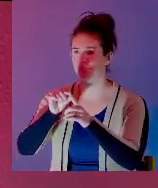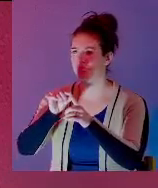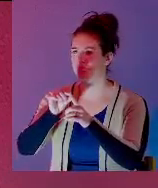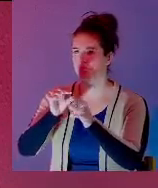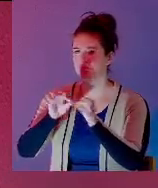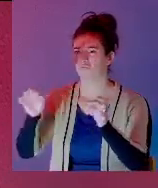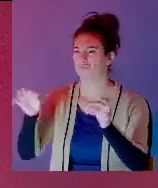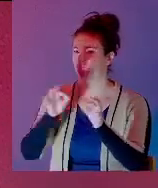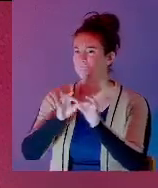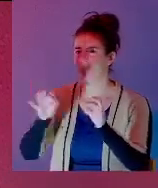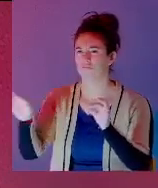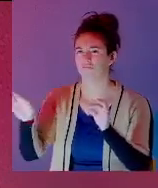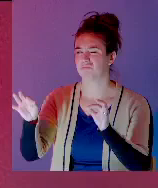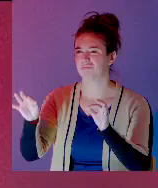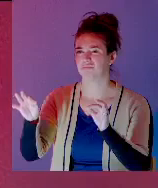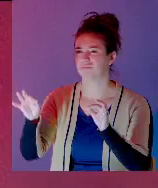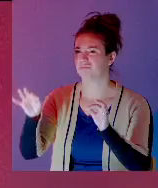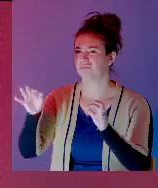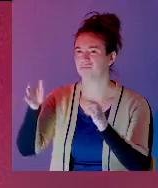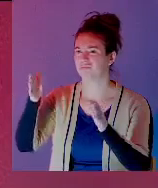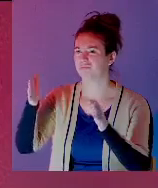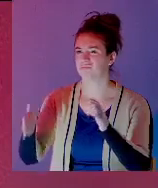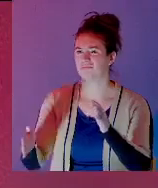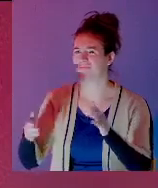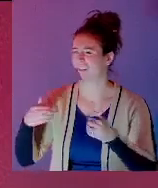Sure, I got nothing new.